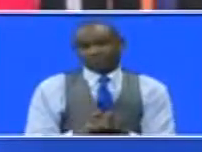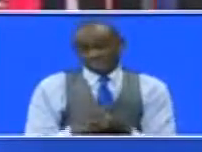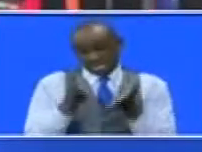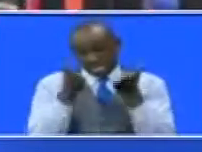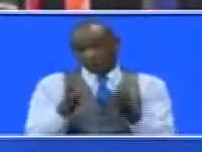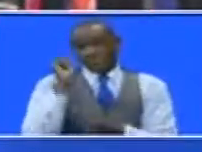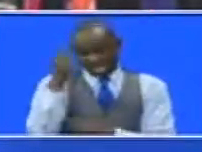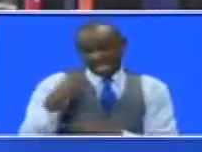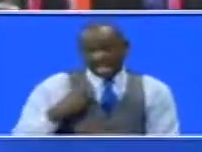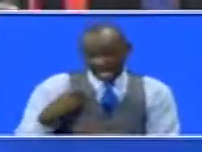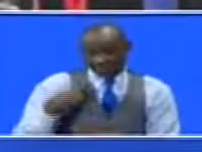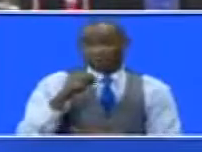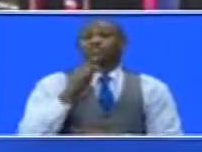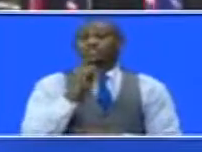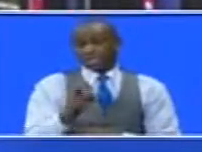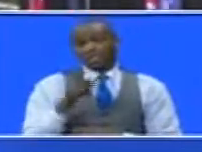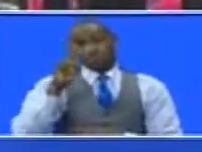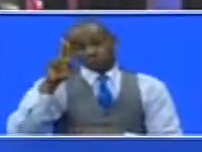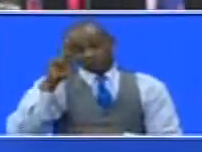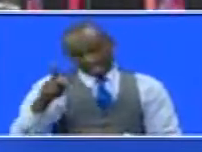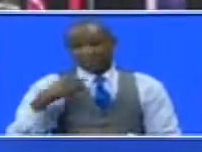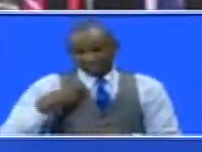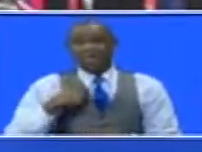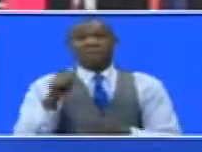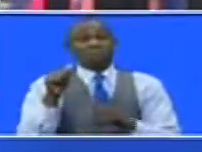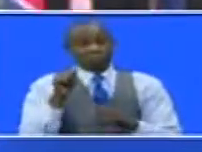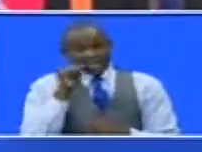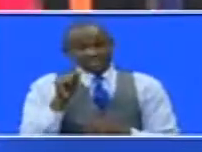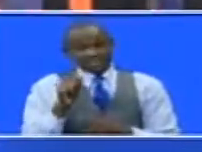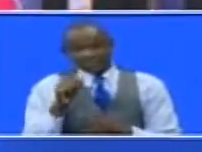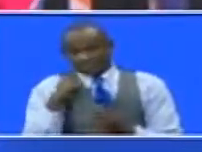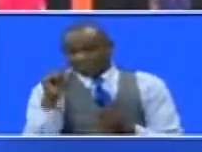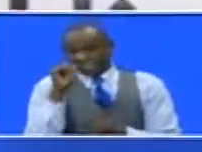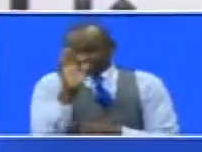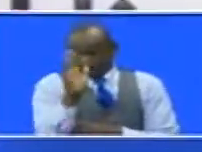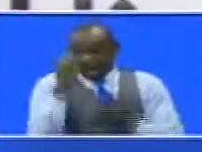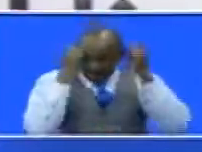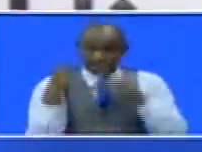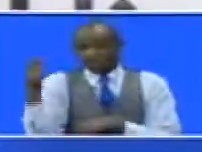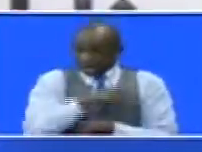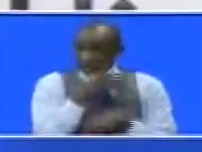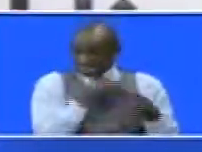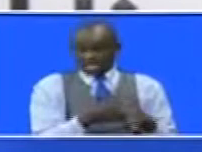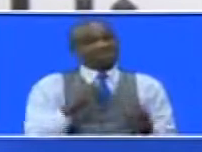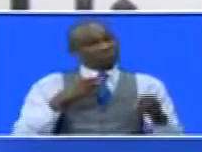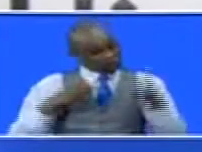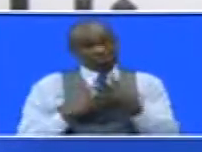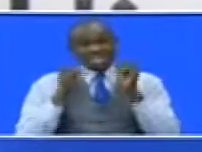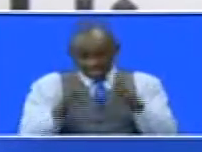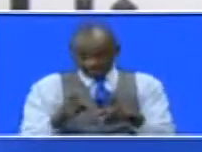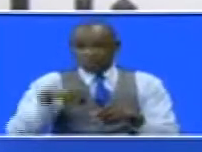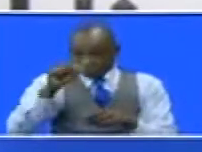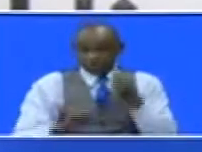Already, Kenya has warned the UK it will not renew the British Army Training Unit Kenya, but took agreement if the UK